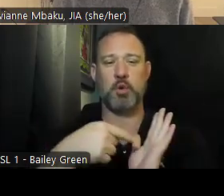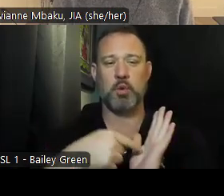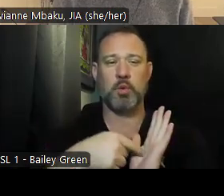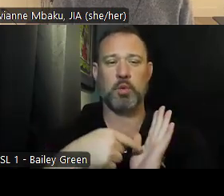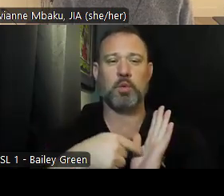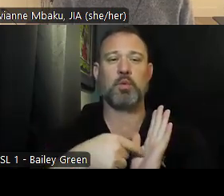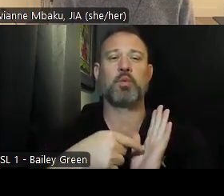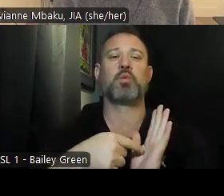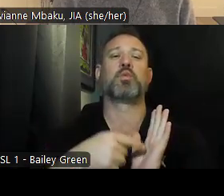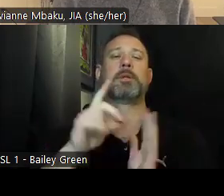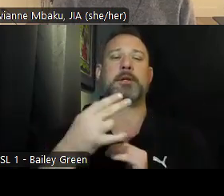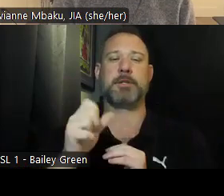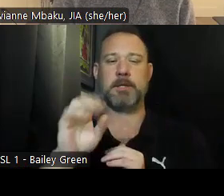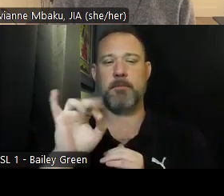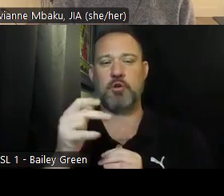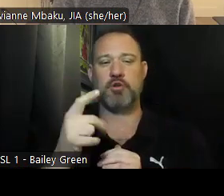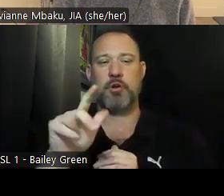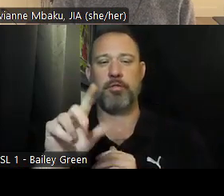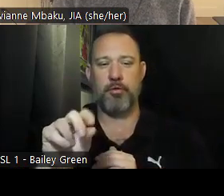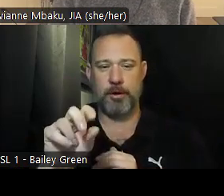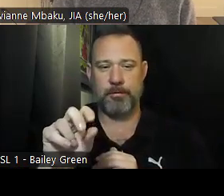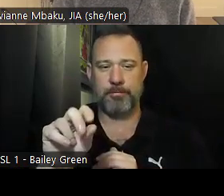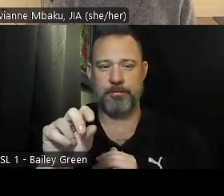to DHCS by March